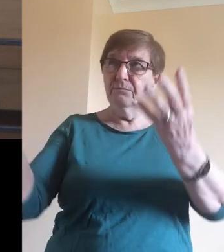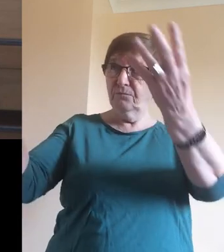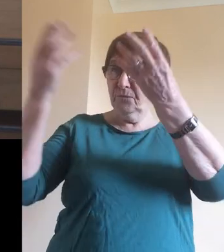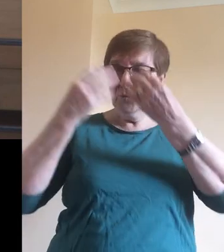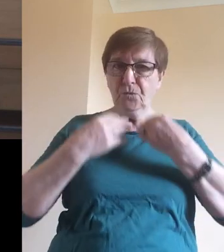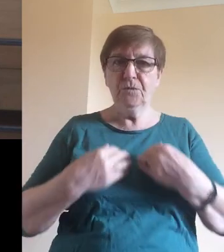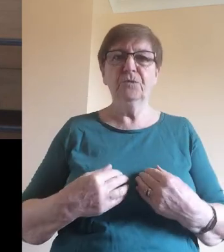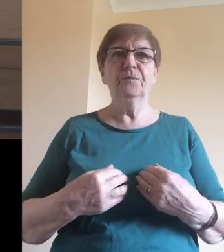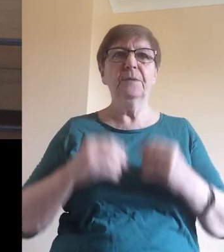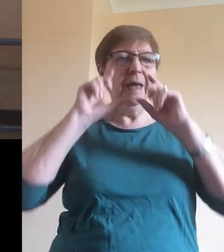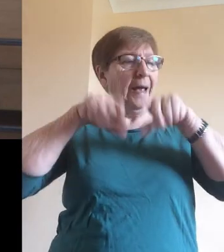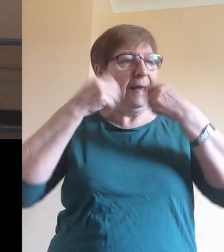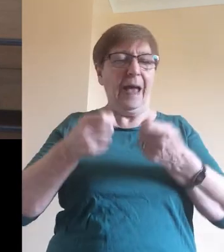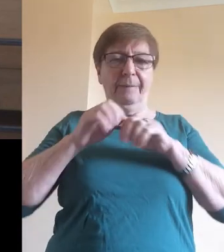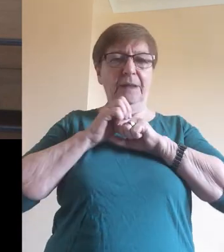be frustrated.